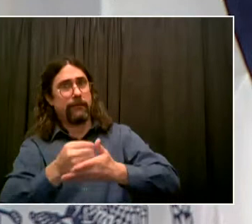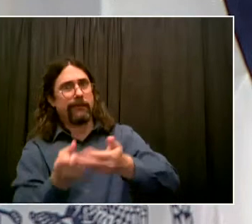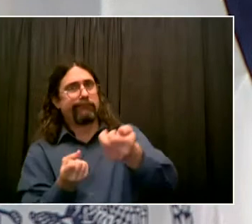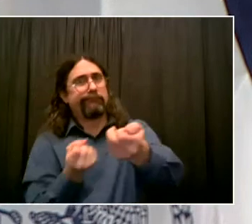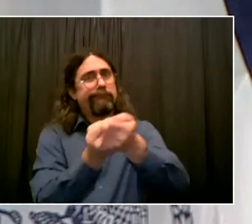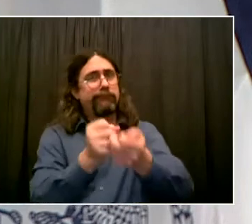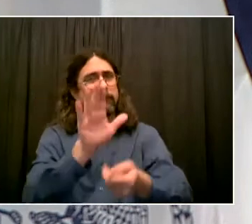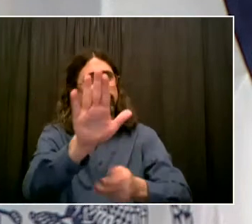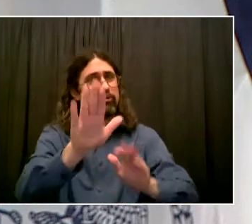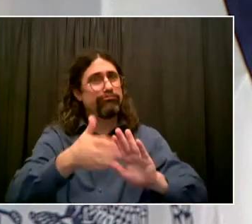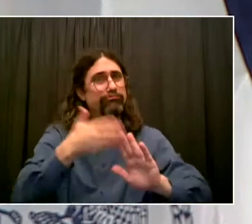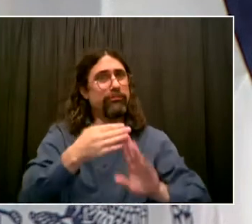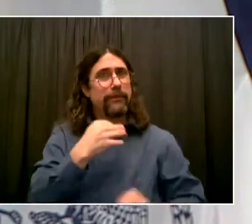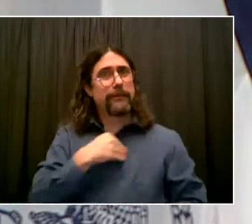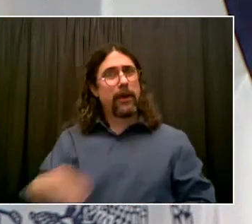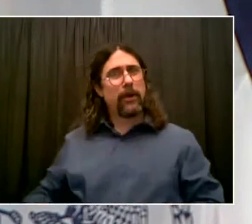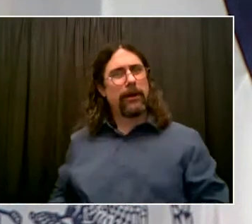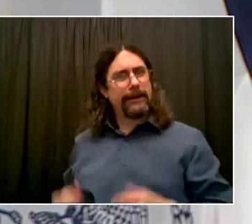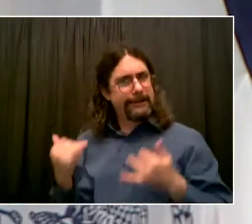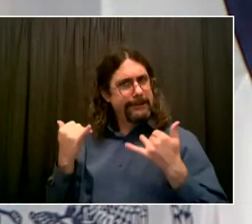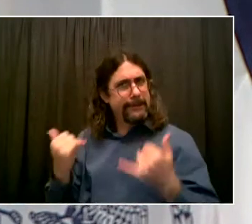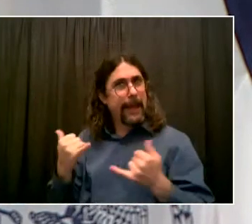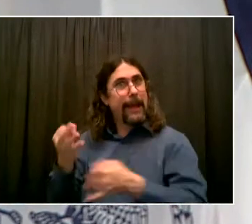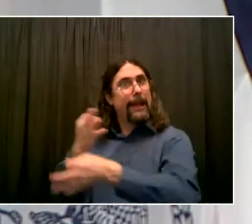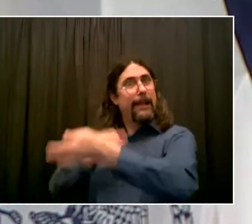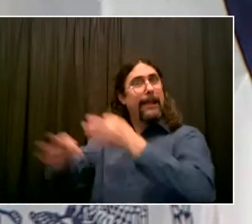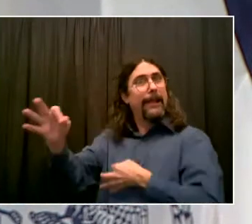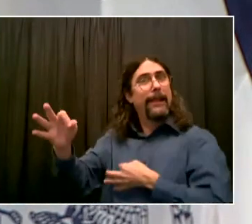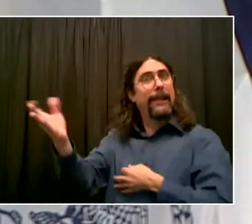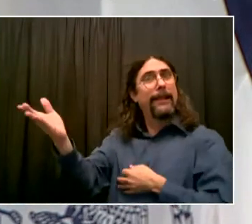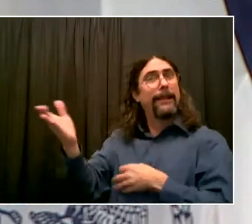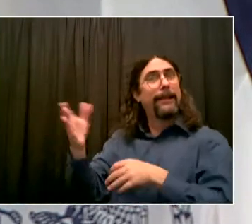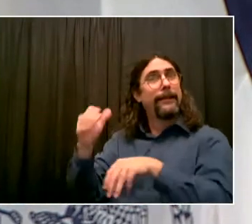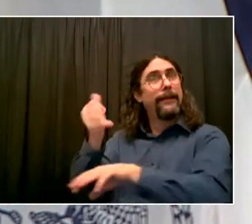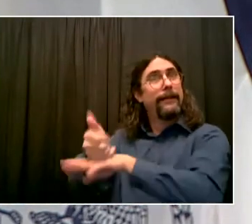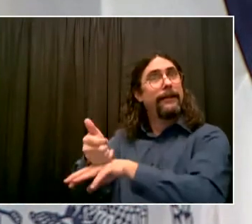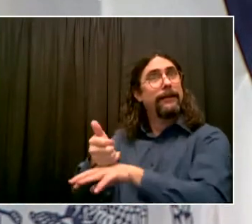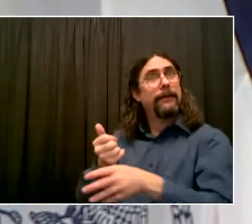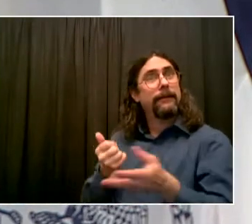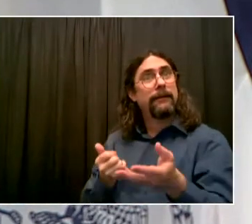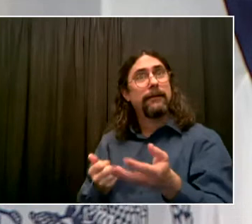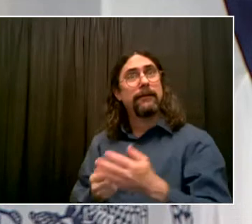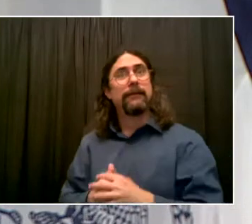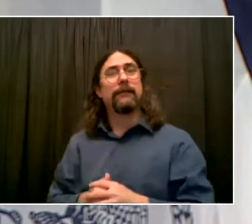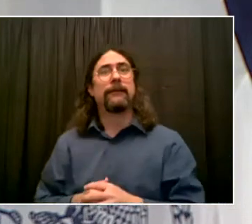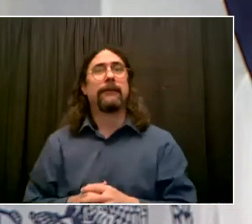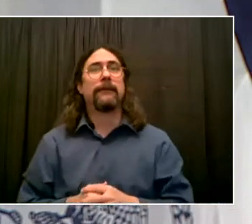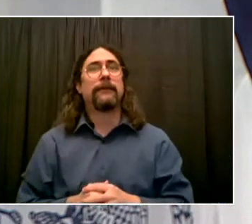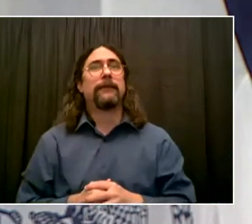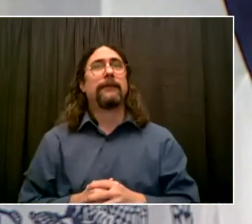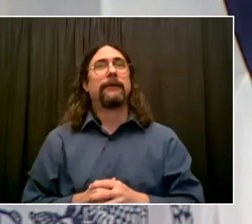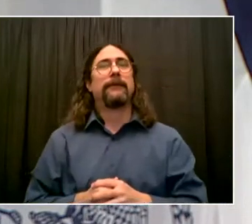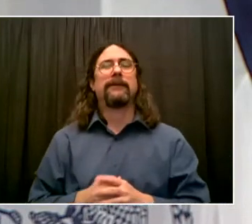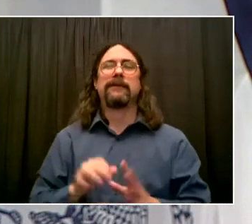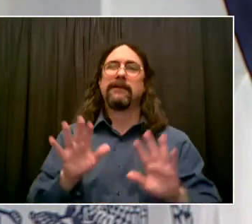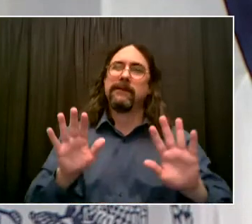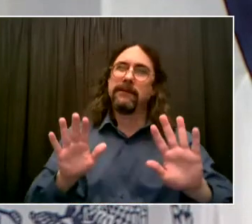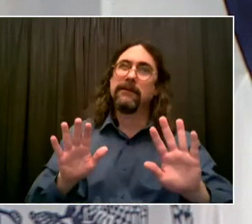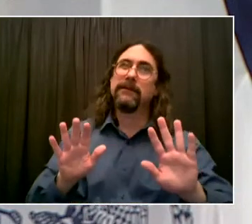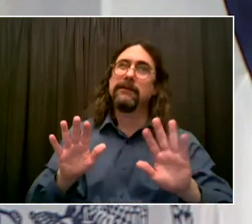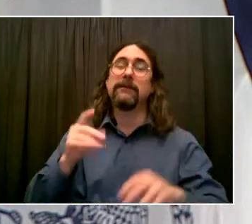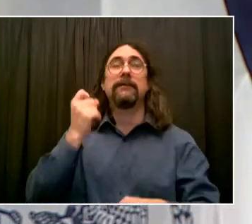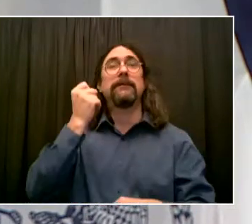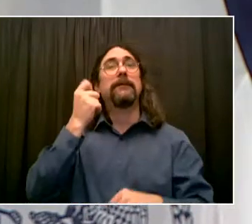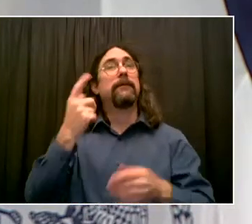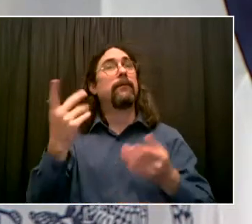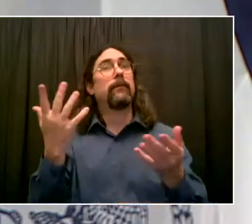areas, in manufacturing areas, and places that weren't typical hotel zones. I think this is just a smart approach. It